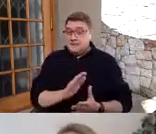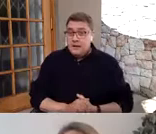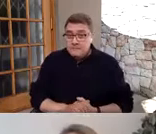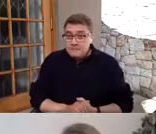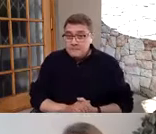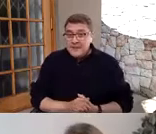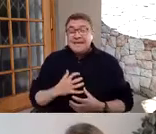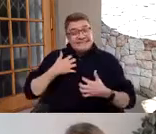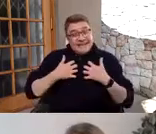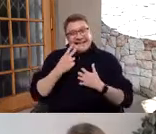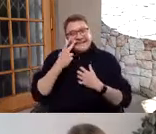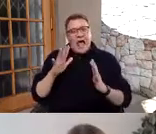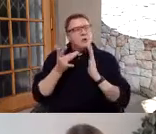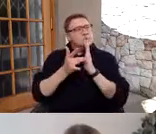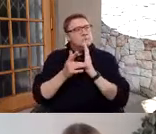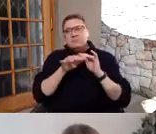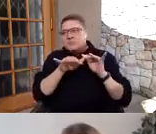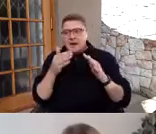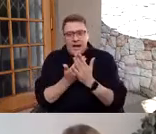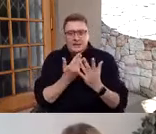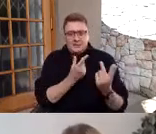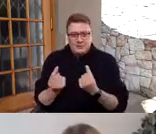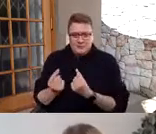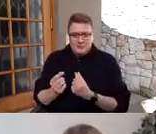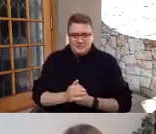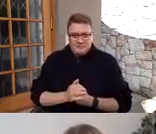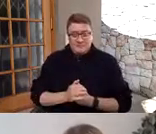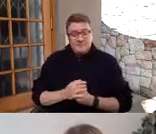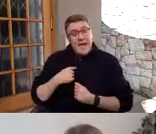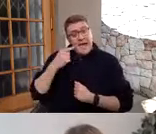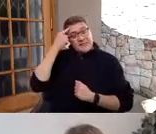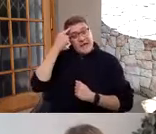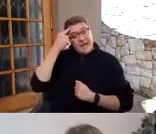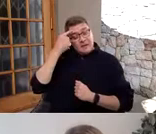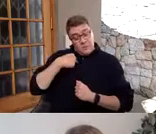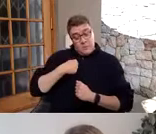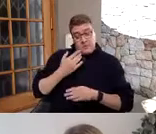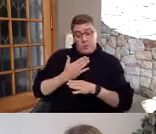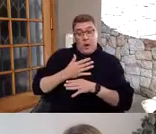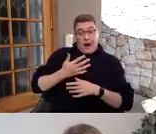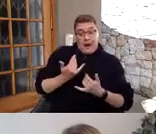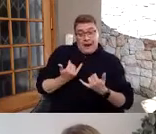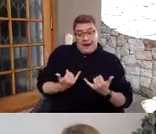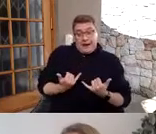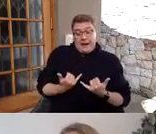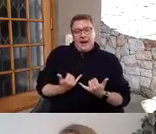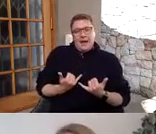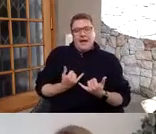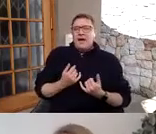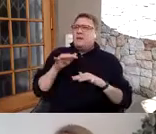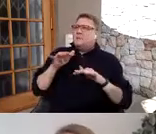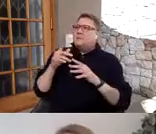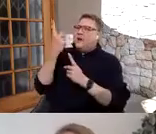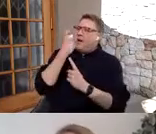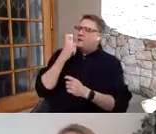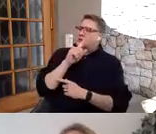see how people can do this. And I think in the field that I'm in particular, I often get asked this question: